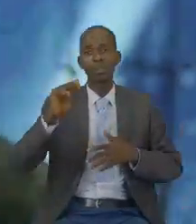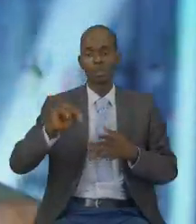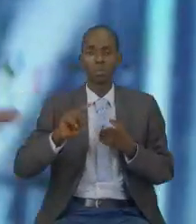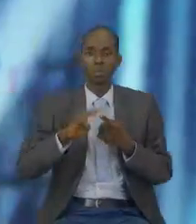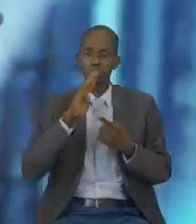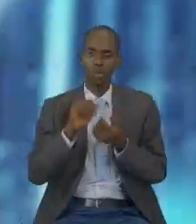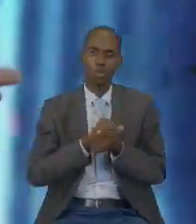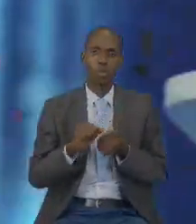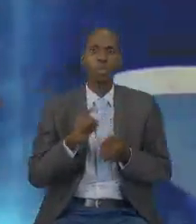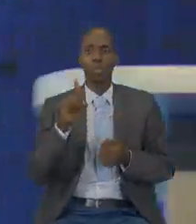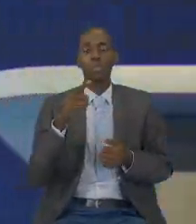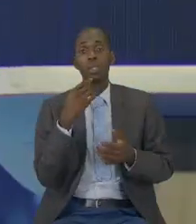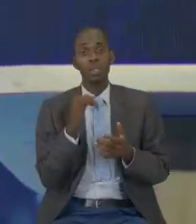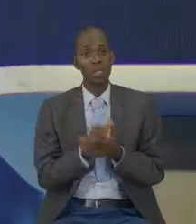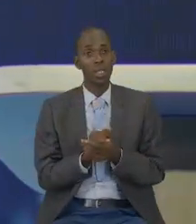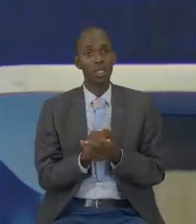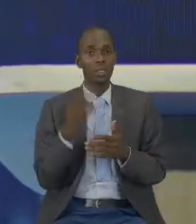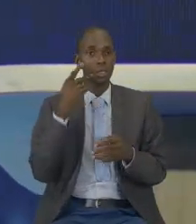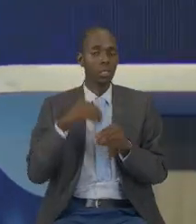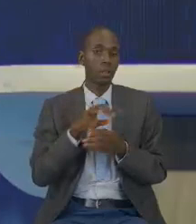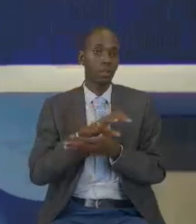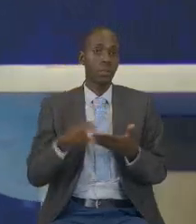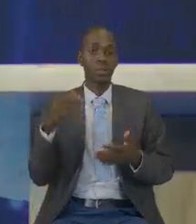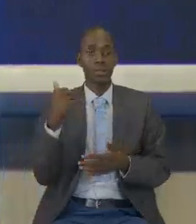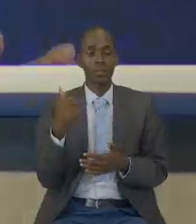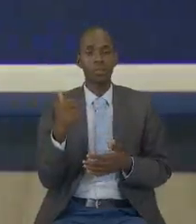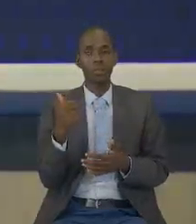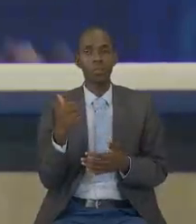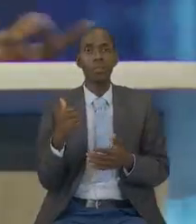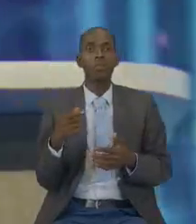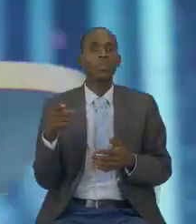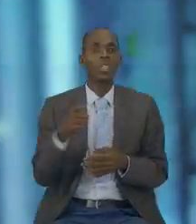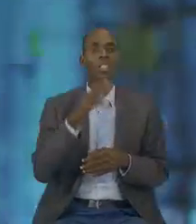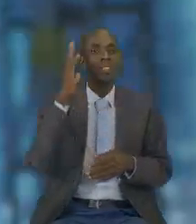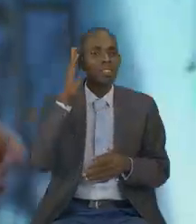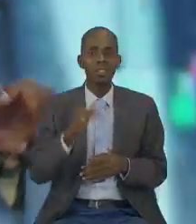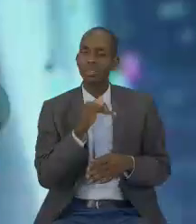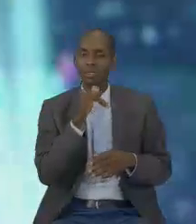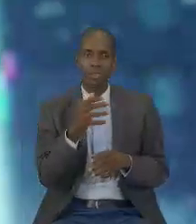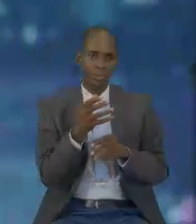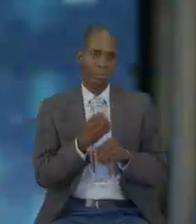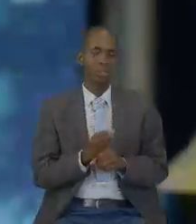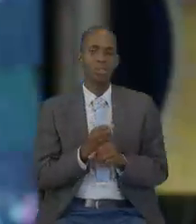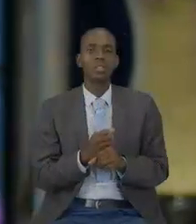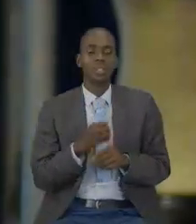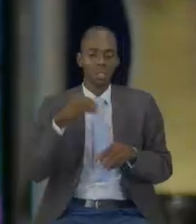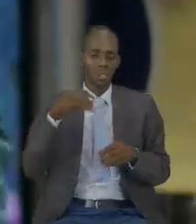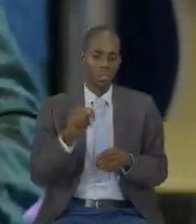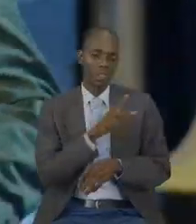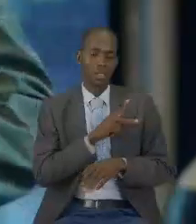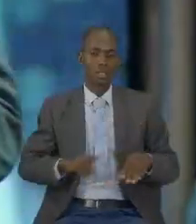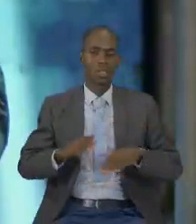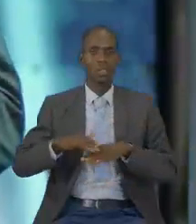And it says in that verse 10, it says they shall not inherit the kingdom of